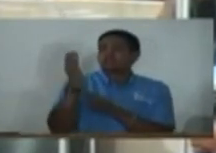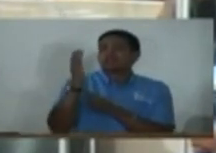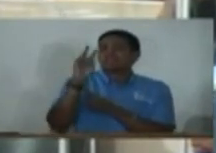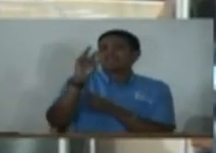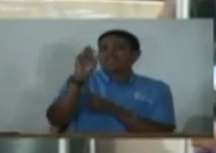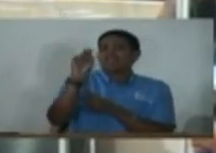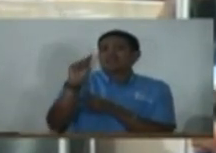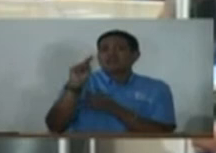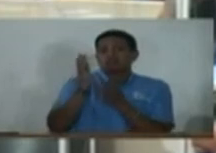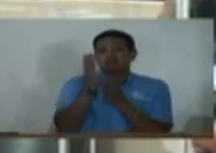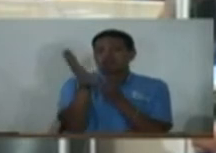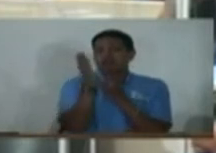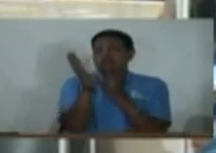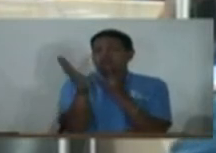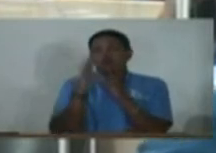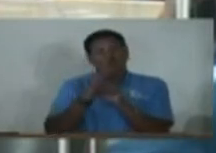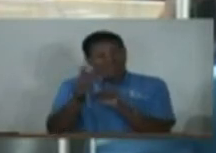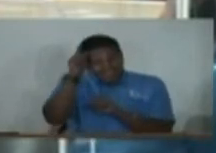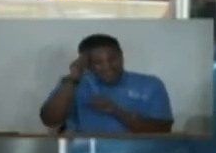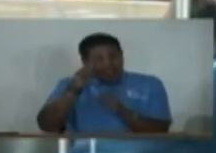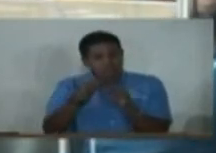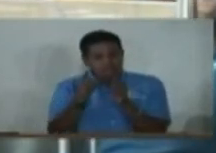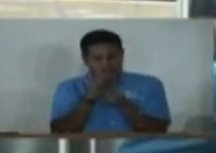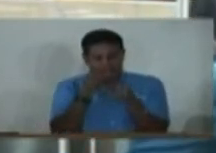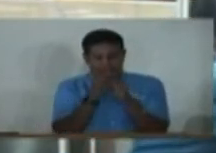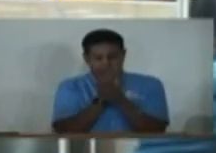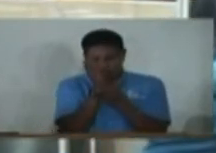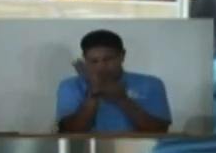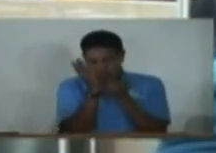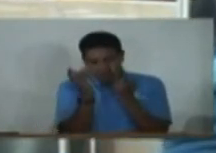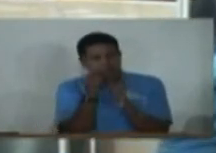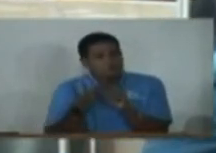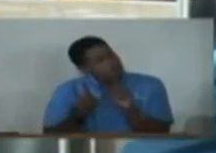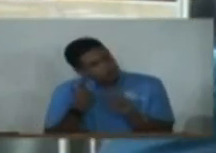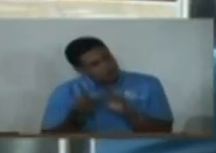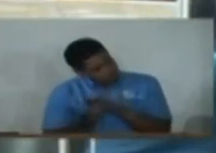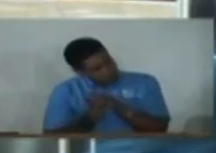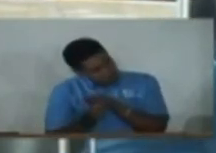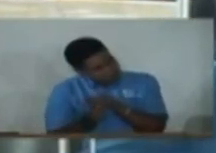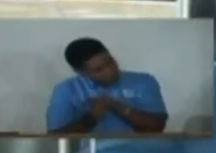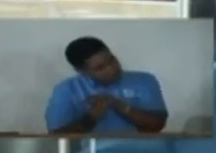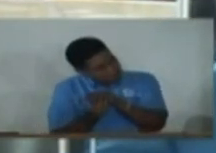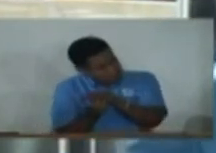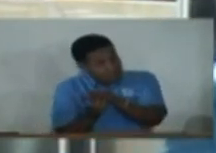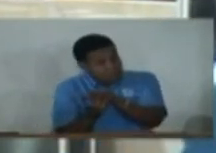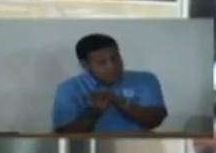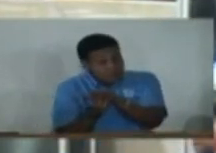And not all vaccines cover the spectrum of variants.